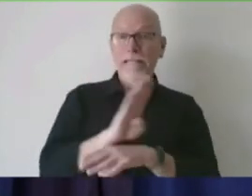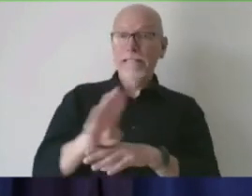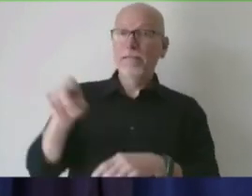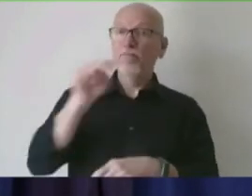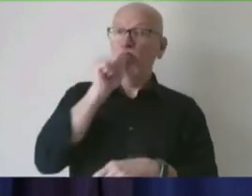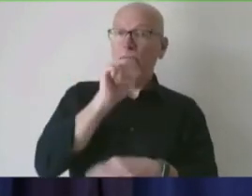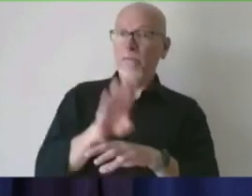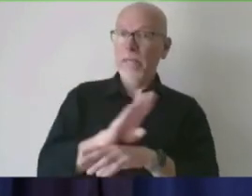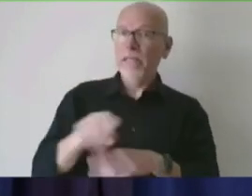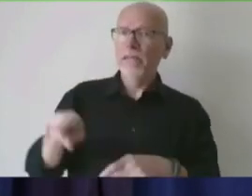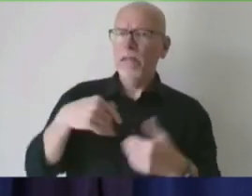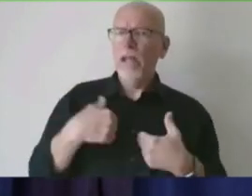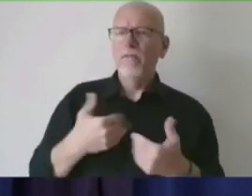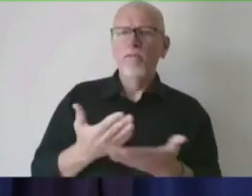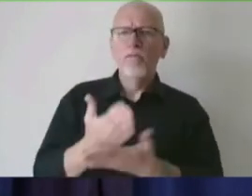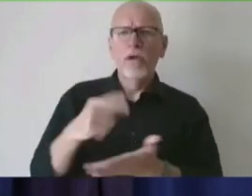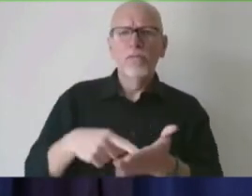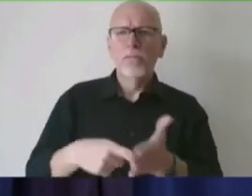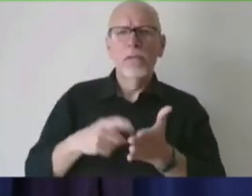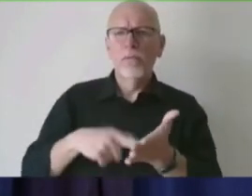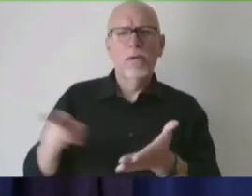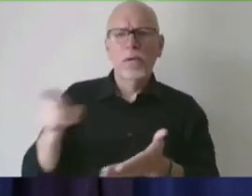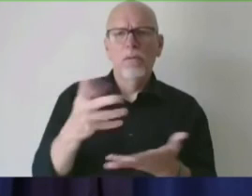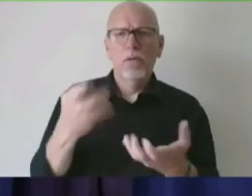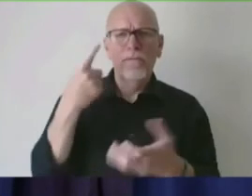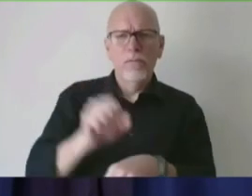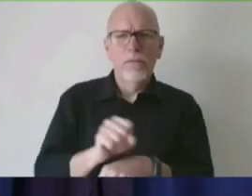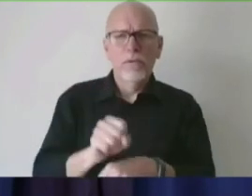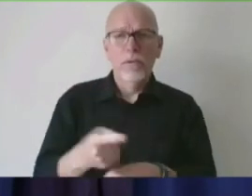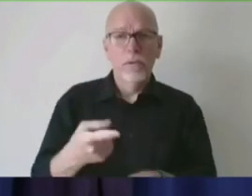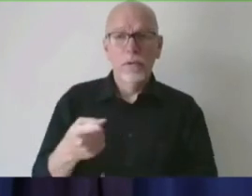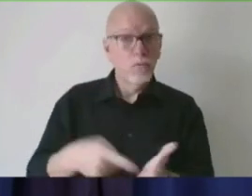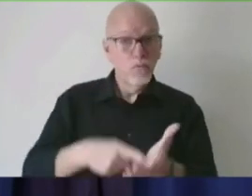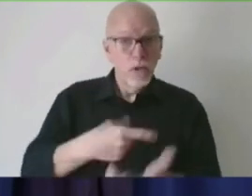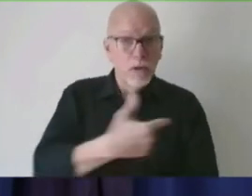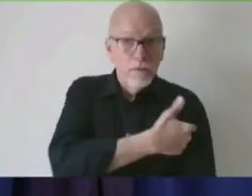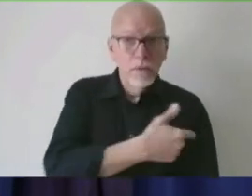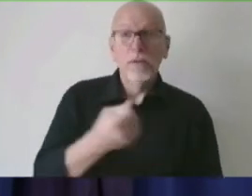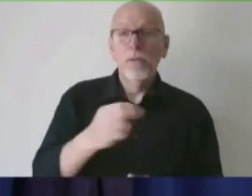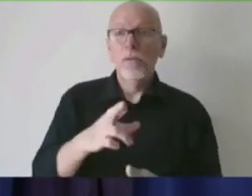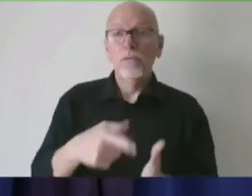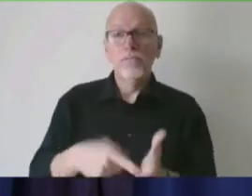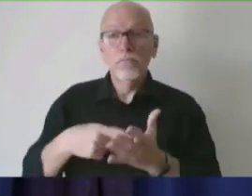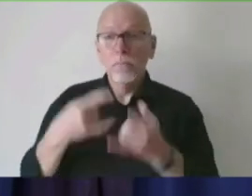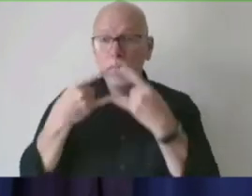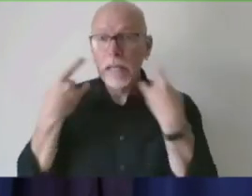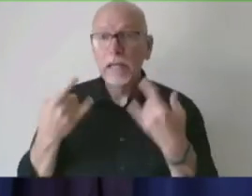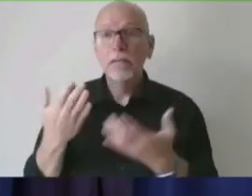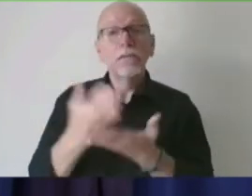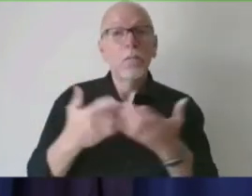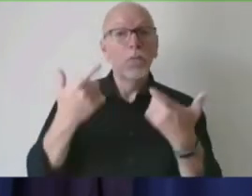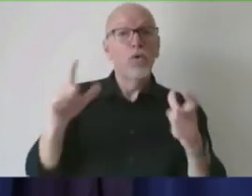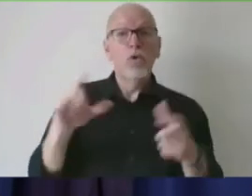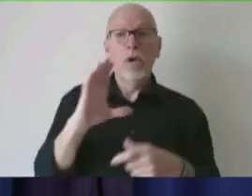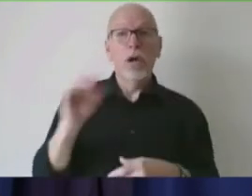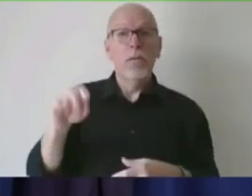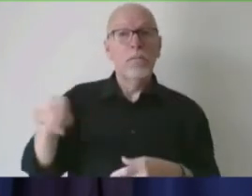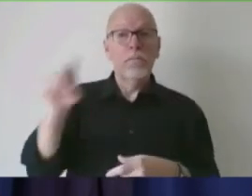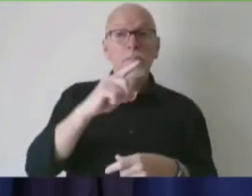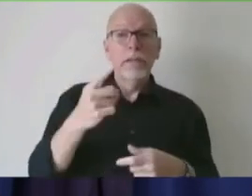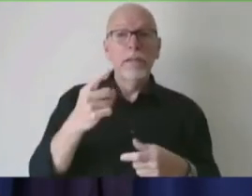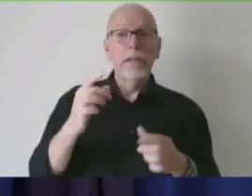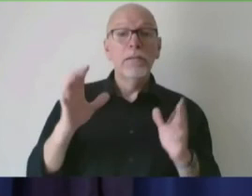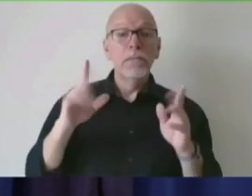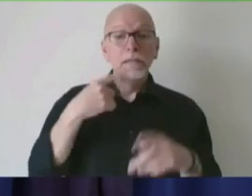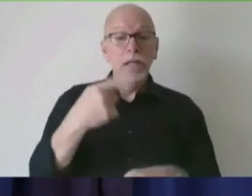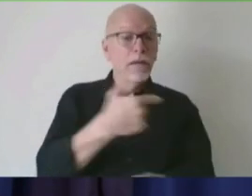to mandate what they want for their employees, whether that's vaccination or the wearing of masks. We've seen some large companies come back and say, vaccinated